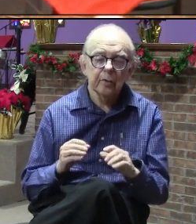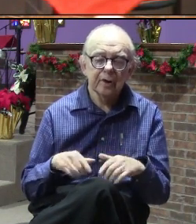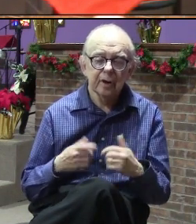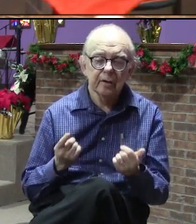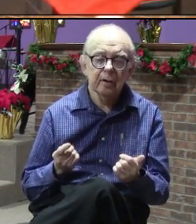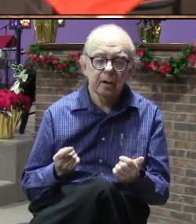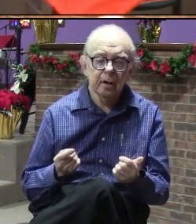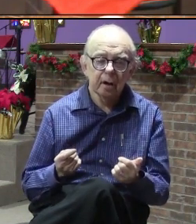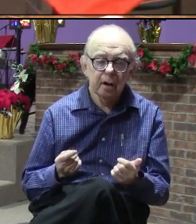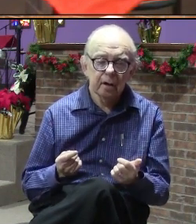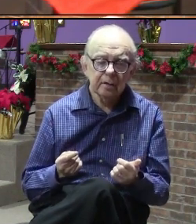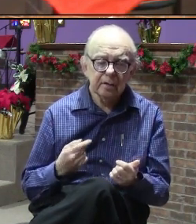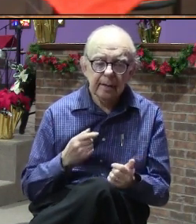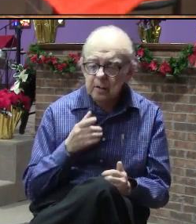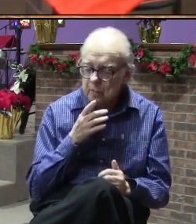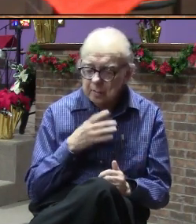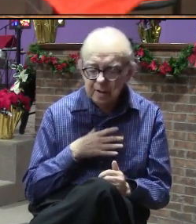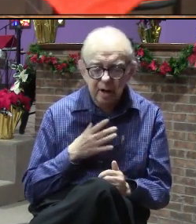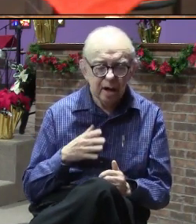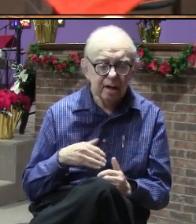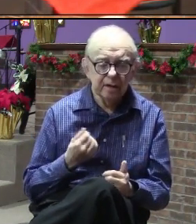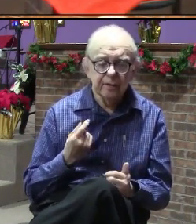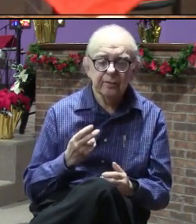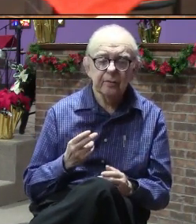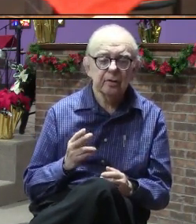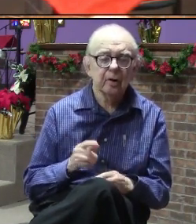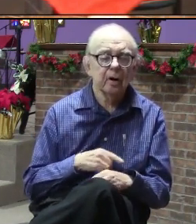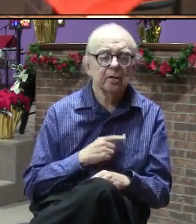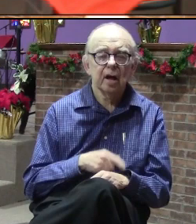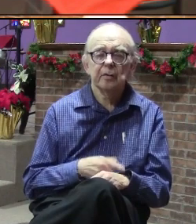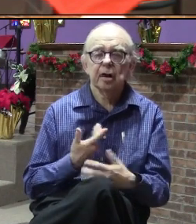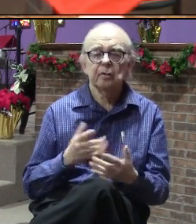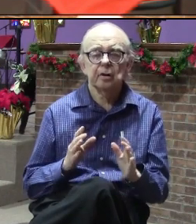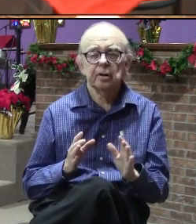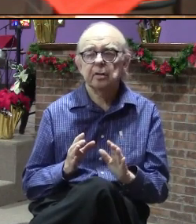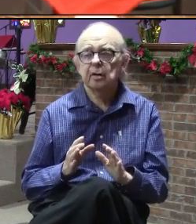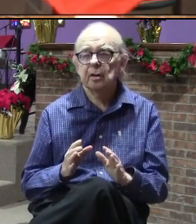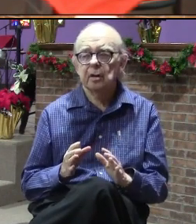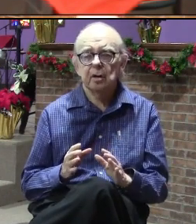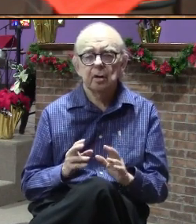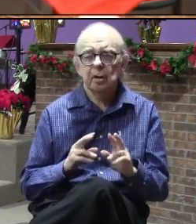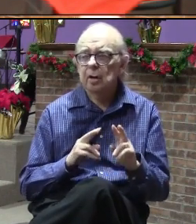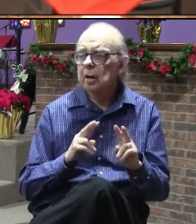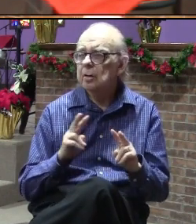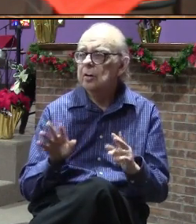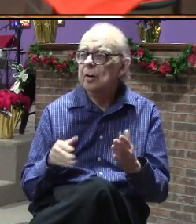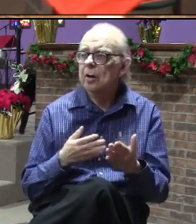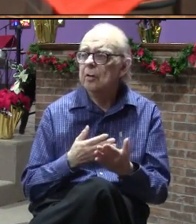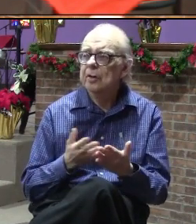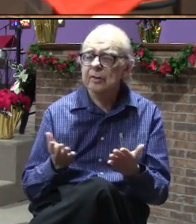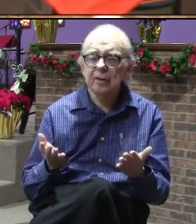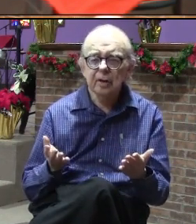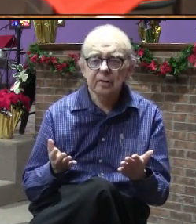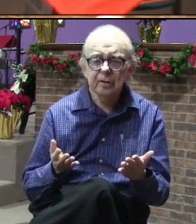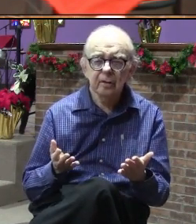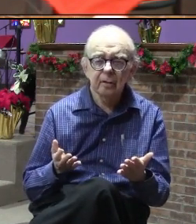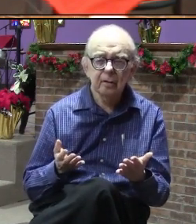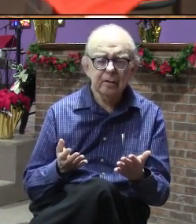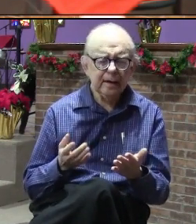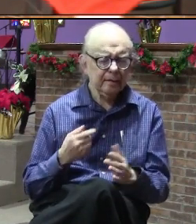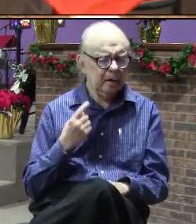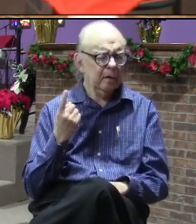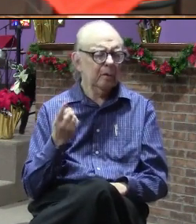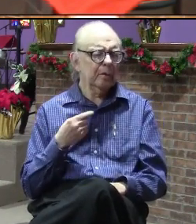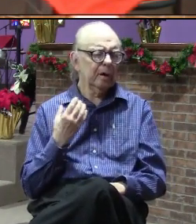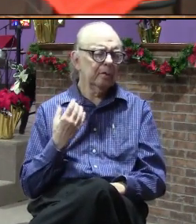I've lived for such a long time and I don't want to give it all up. And you look at all of that and you think,